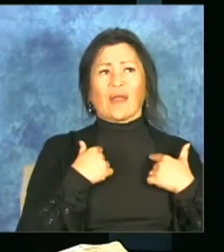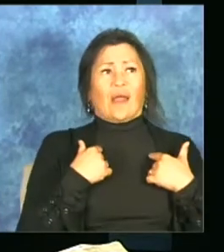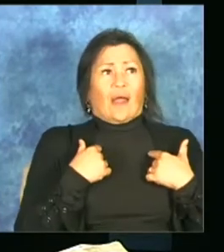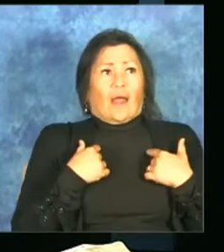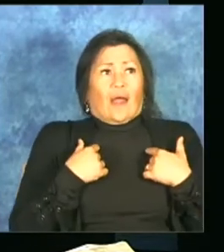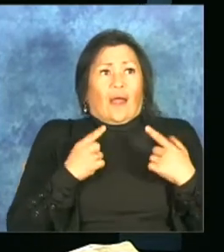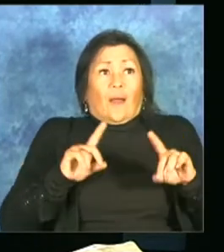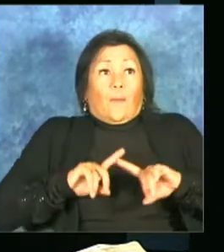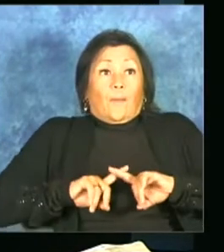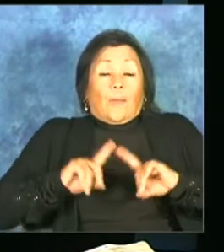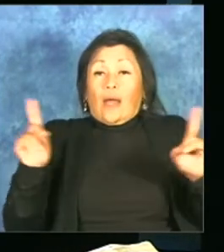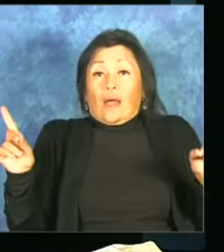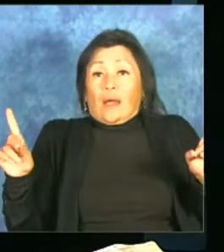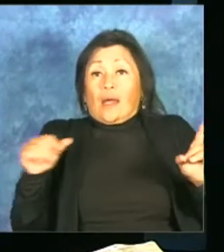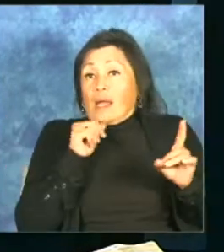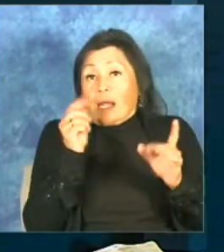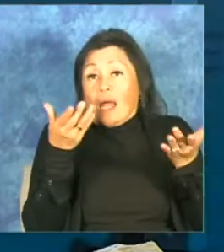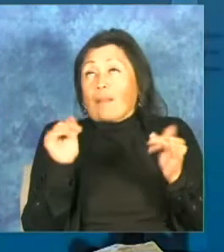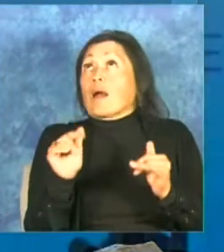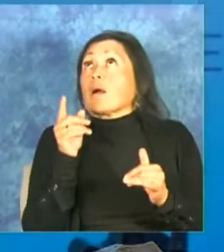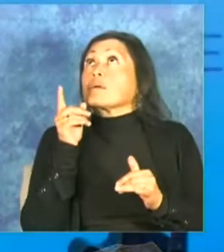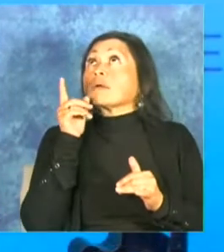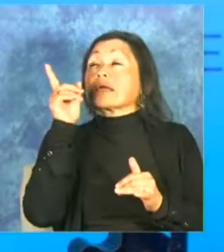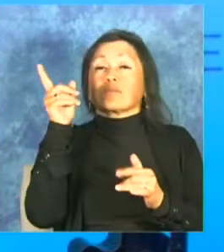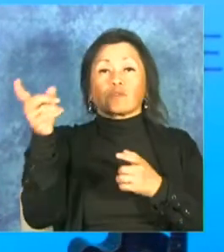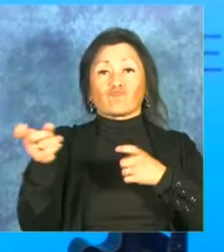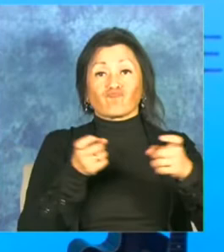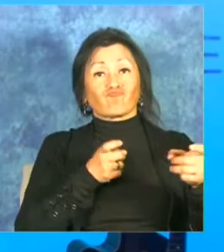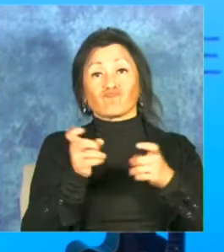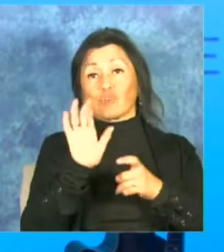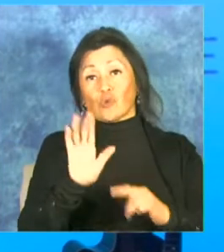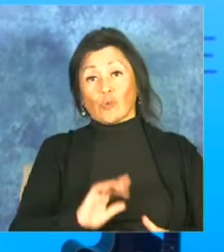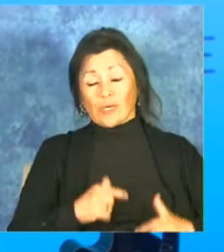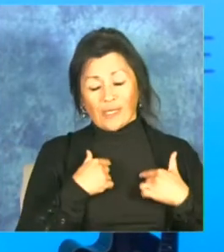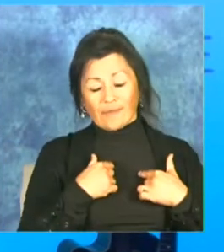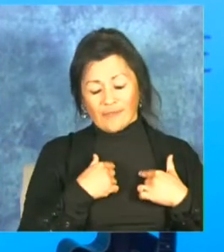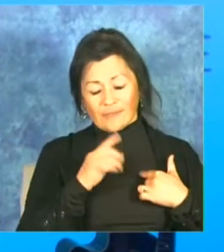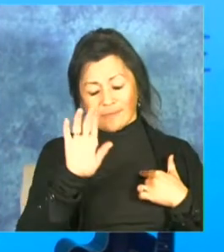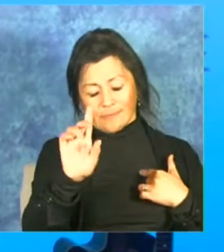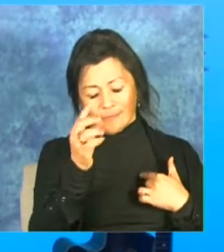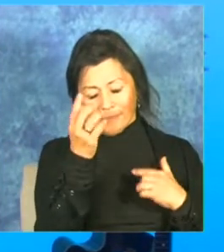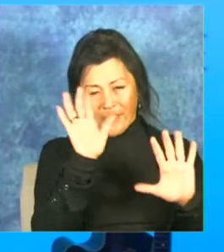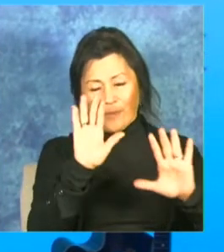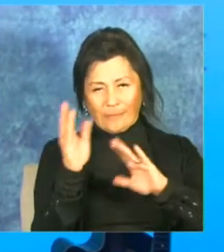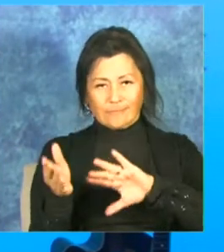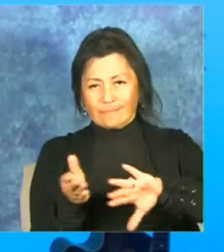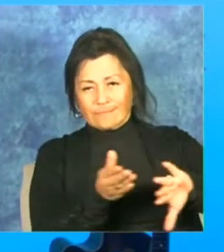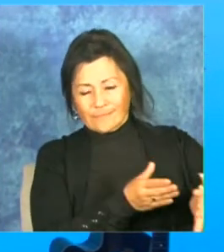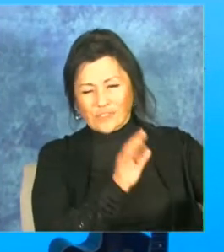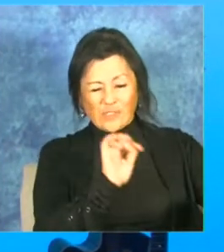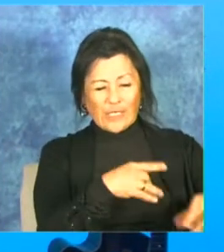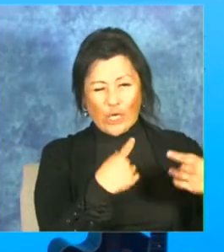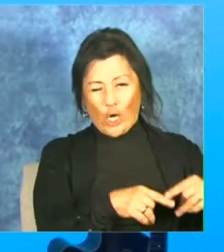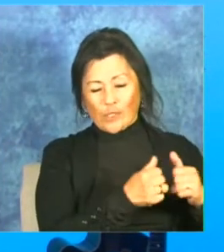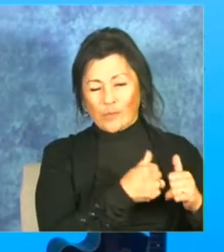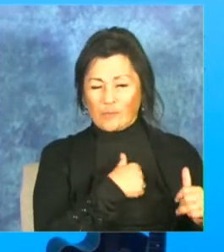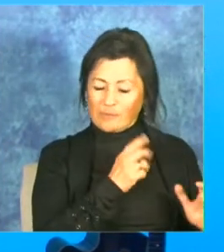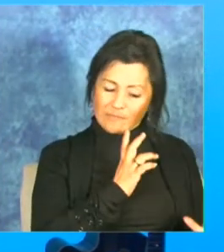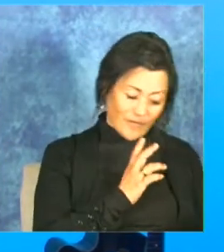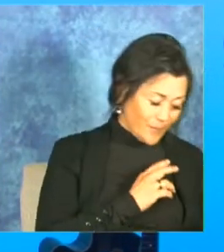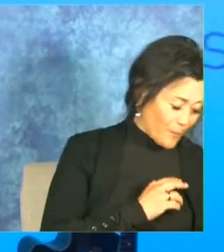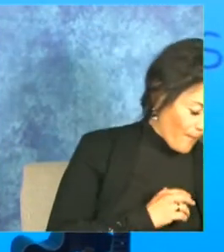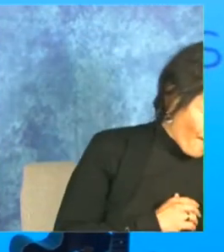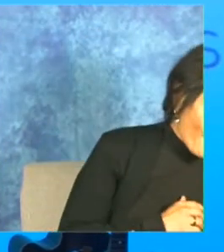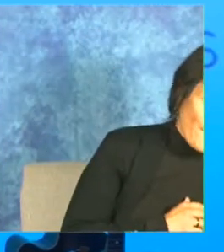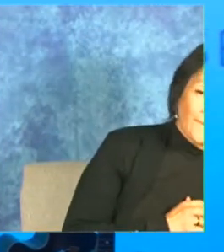yet not allow him to be Lord. Now, I'm going to move on. You can argue with me, and that's fine.